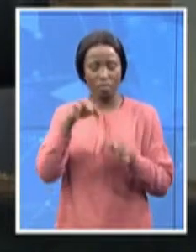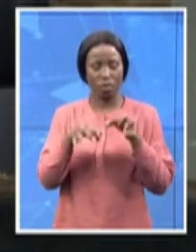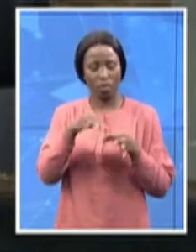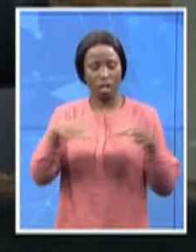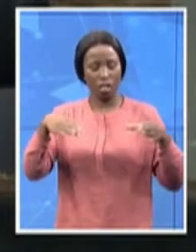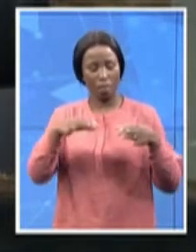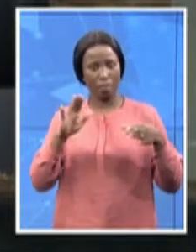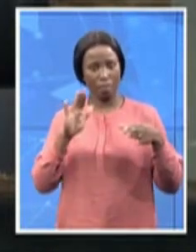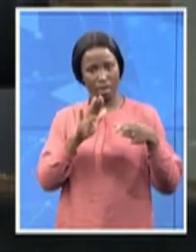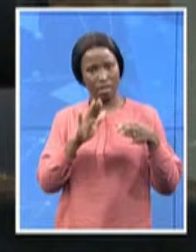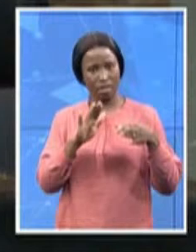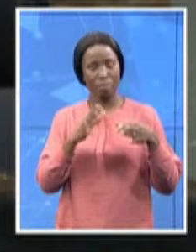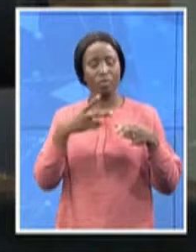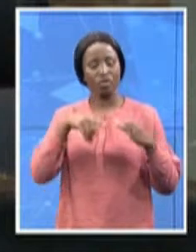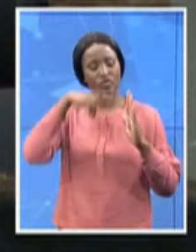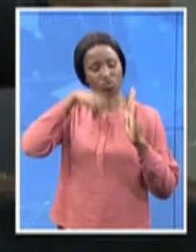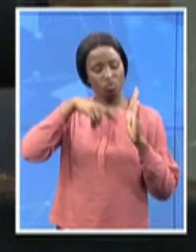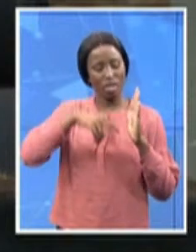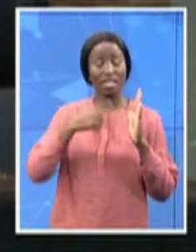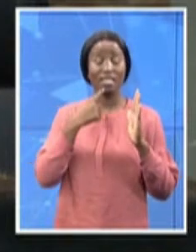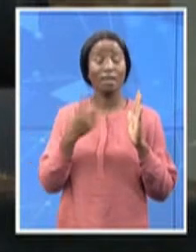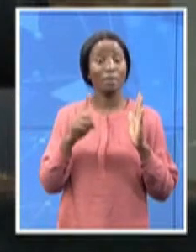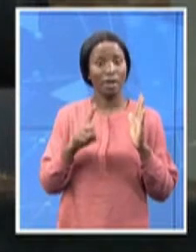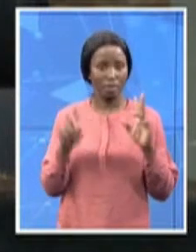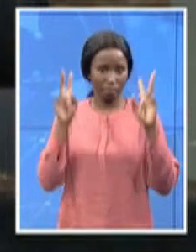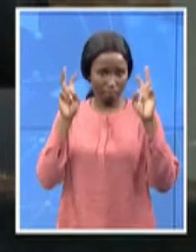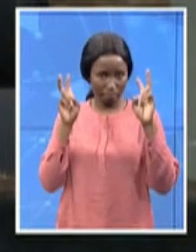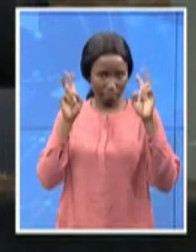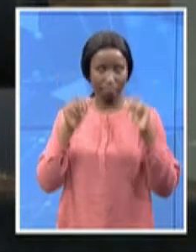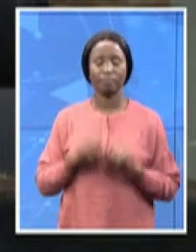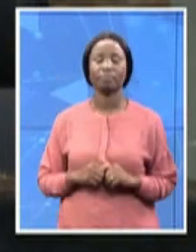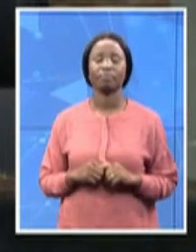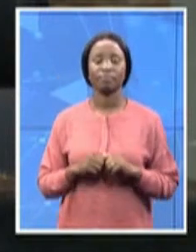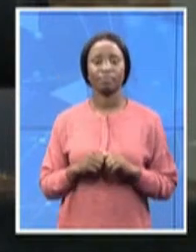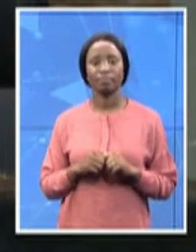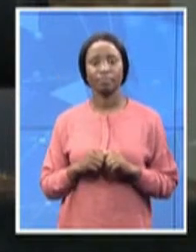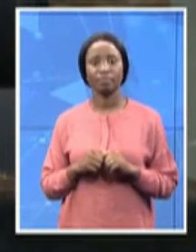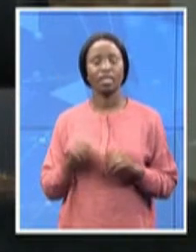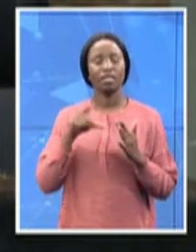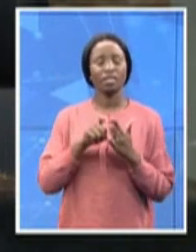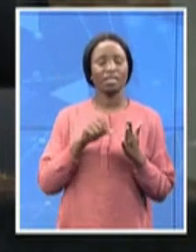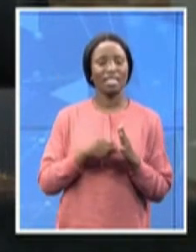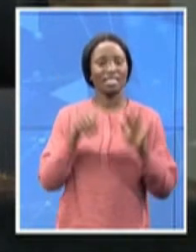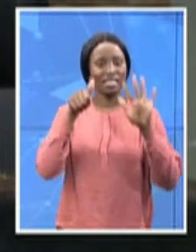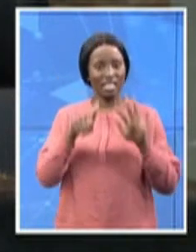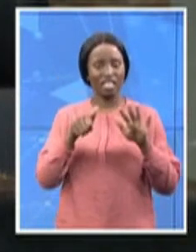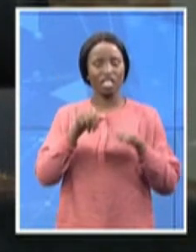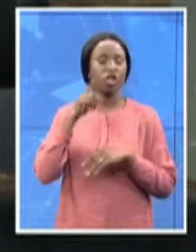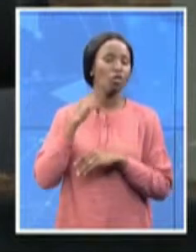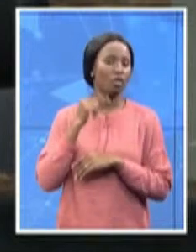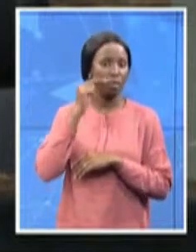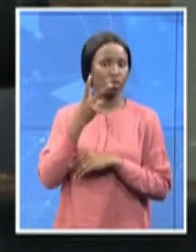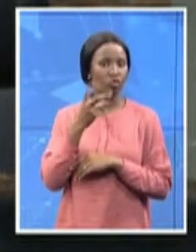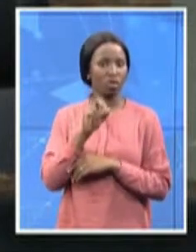quote, on 6 November 2018, during a question session in the National